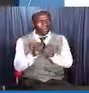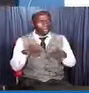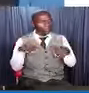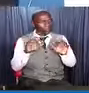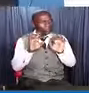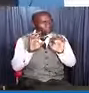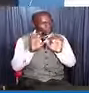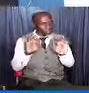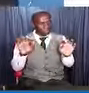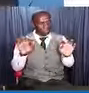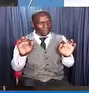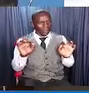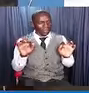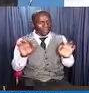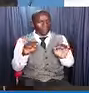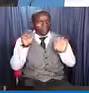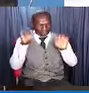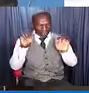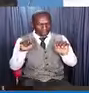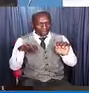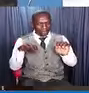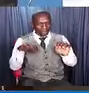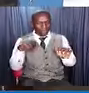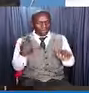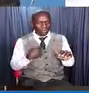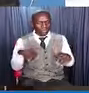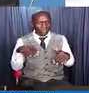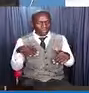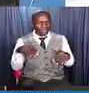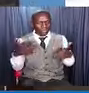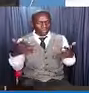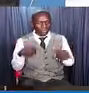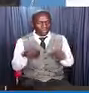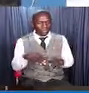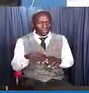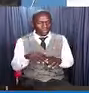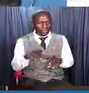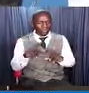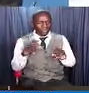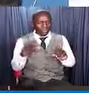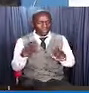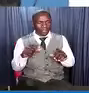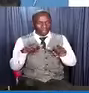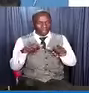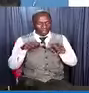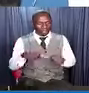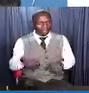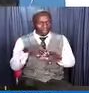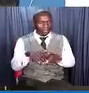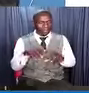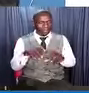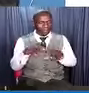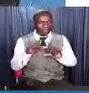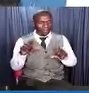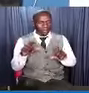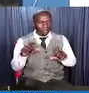hamwezi without kitu. Me, you can't do anything. Yeye ndiye anaweza kutuwezesha sisi. He's the one who can be able tukae to do for us, to tarry in his word. Tukae kwa neno lake. To